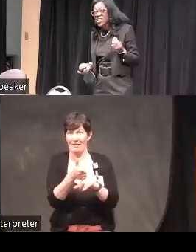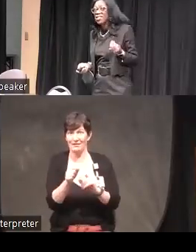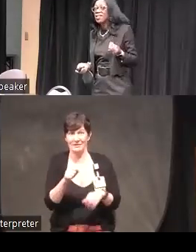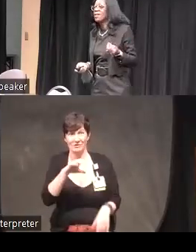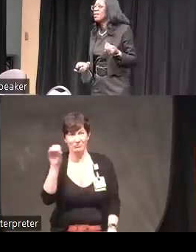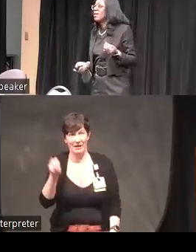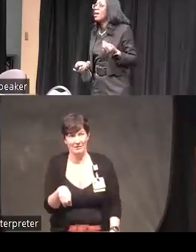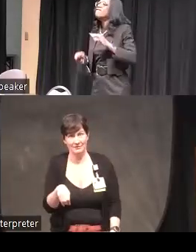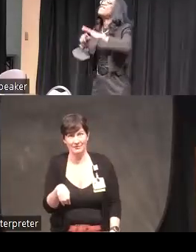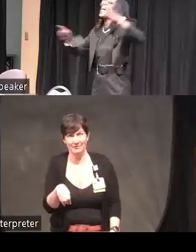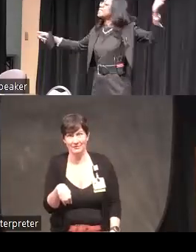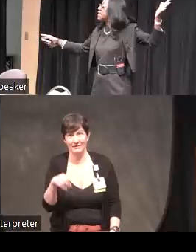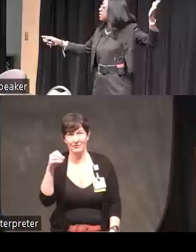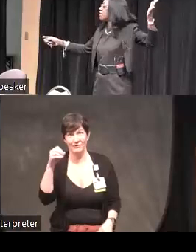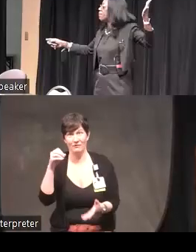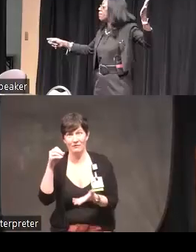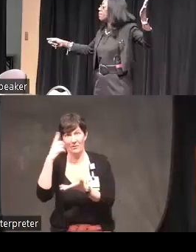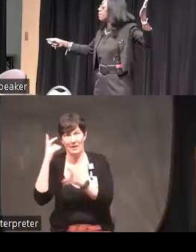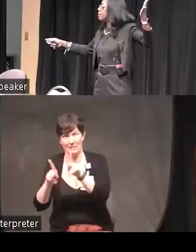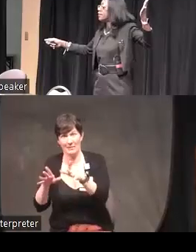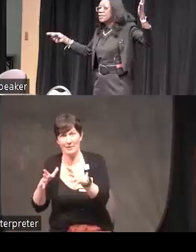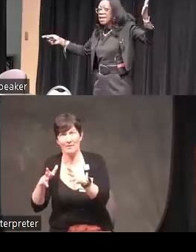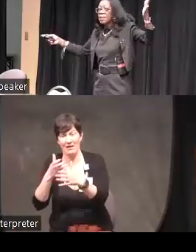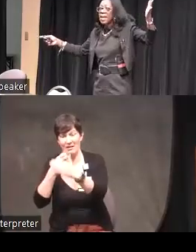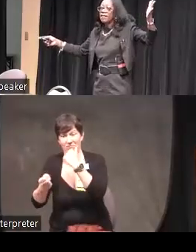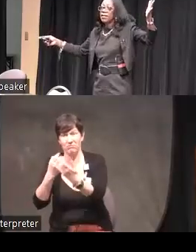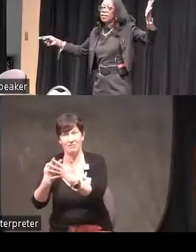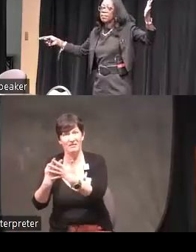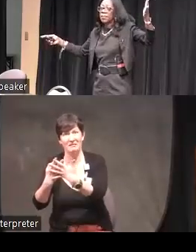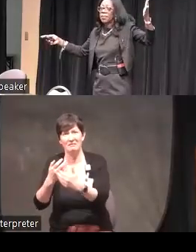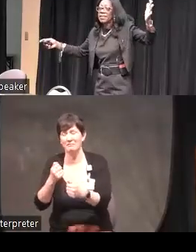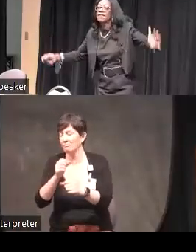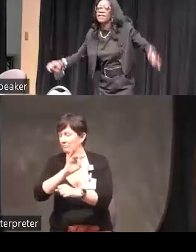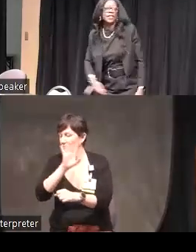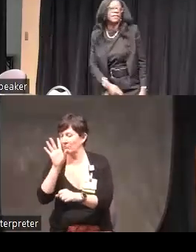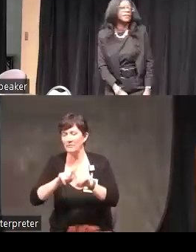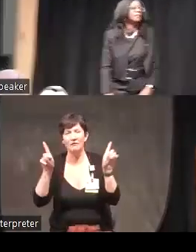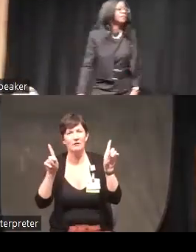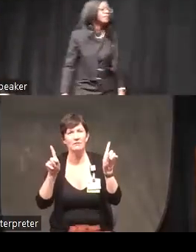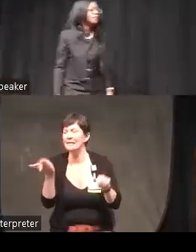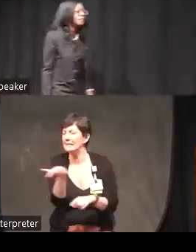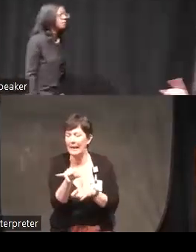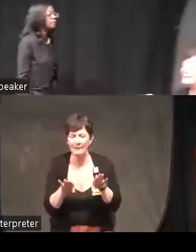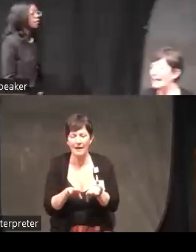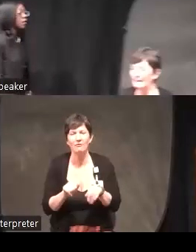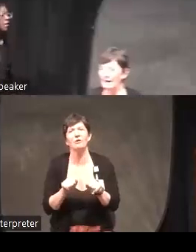possession, vastly different. Same behavior, policing very different.